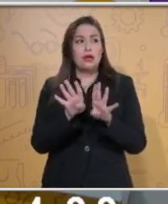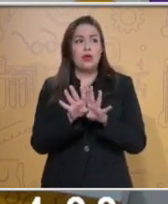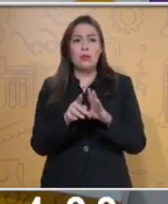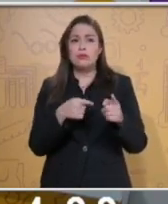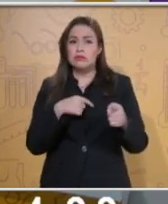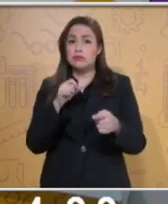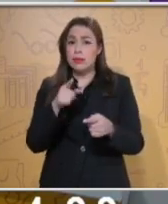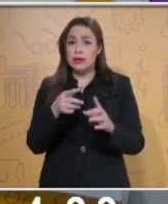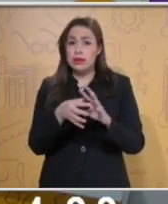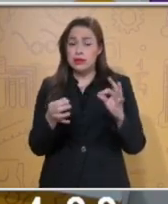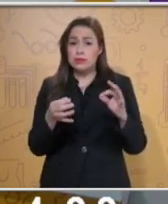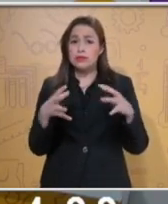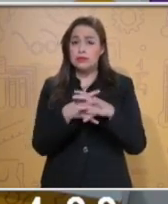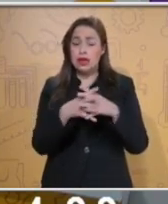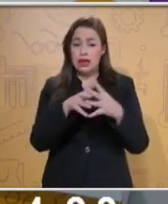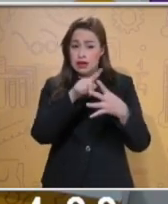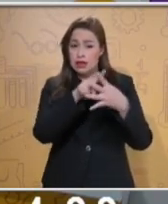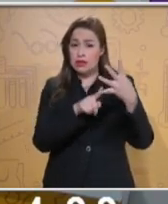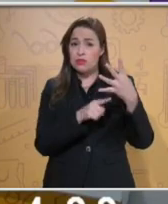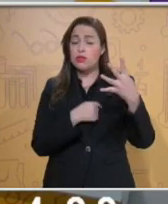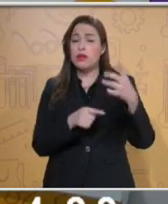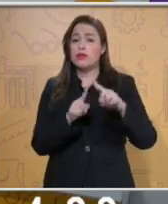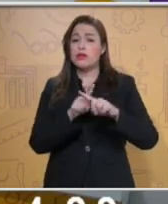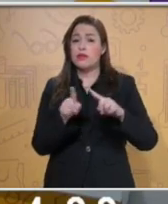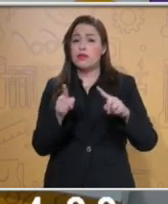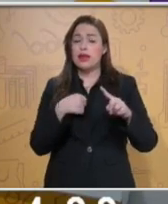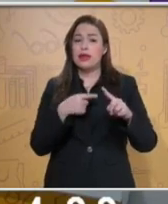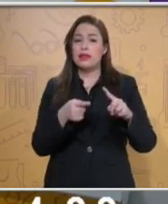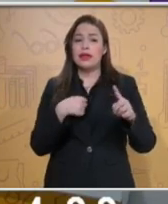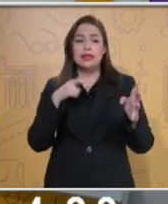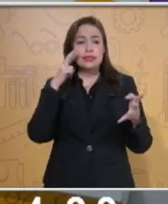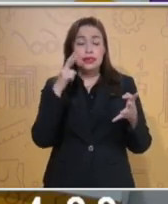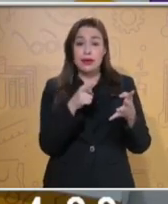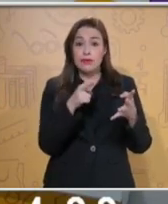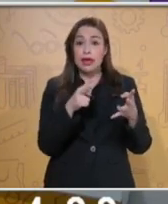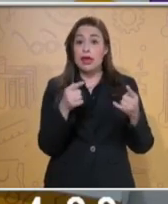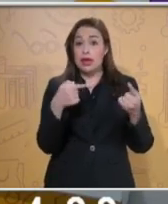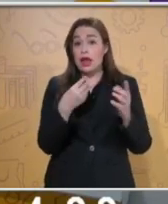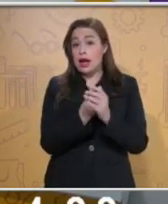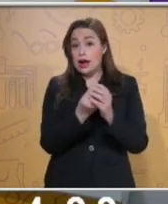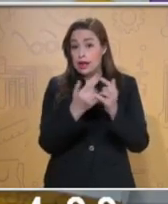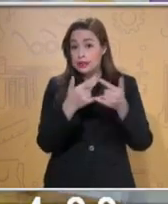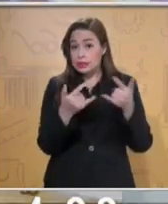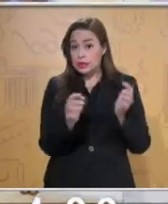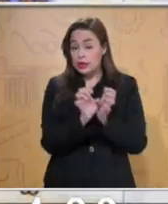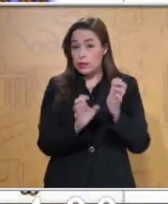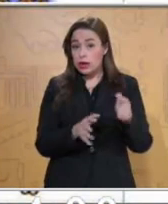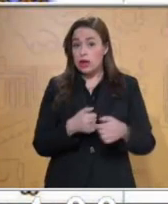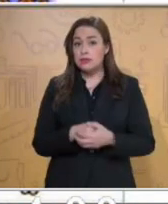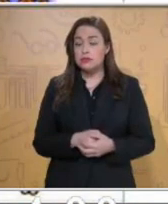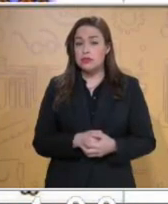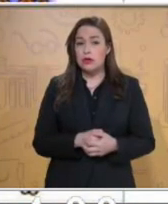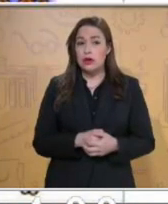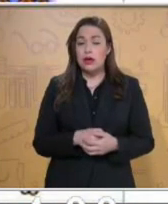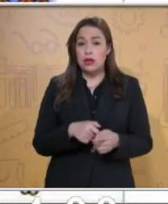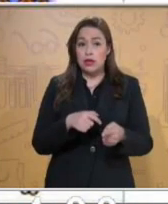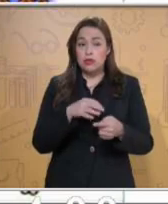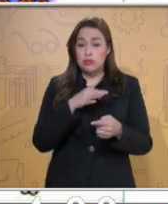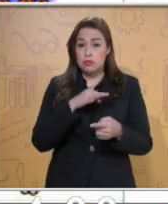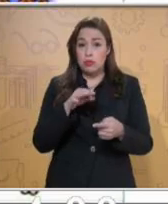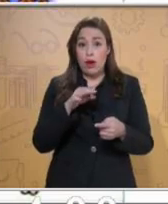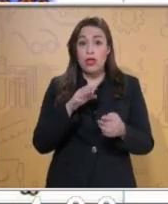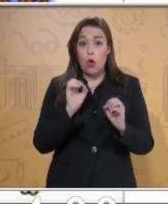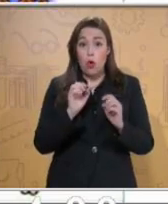All those are topics that you have seen in your history class. Can you imagine that you can learn more about